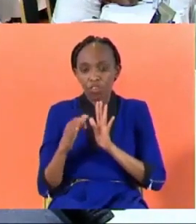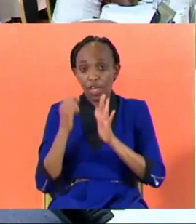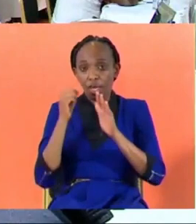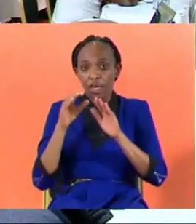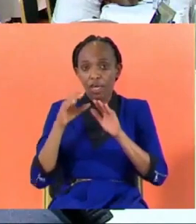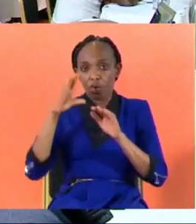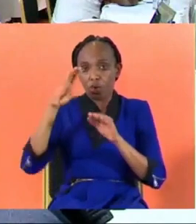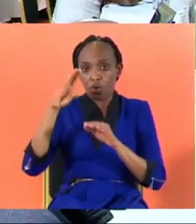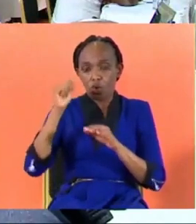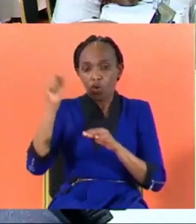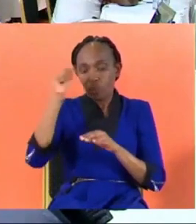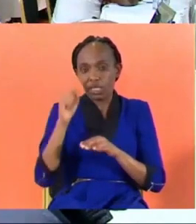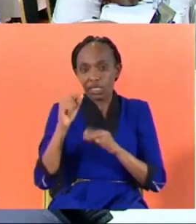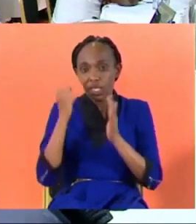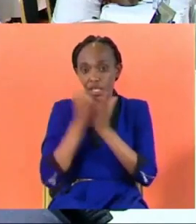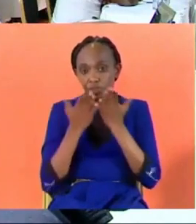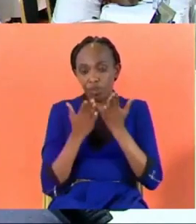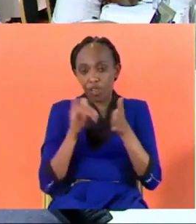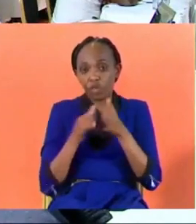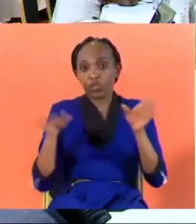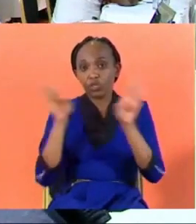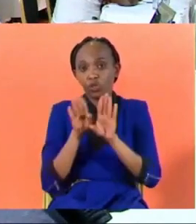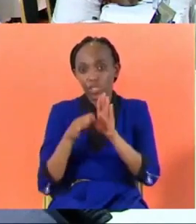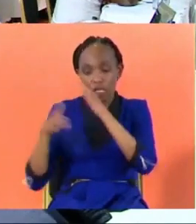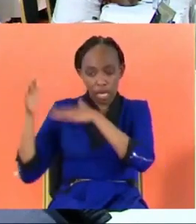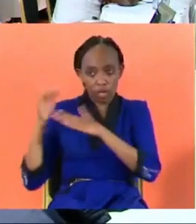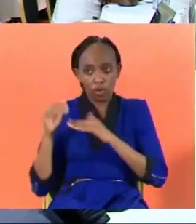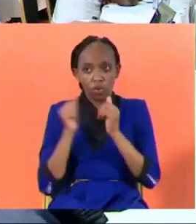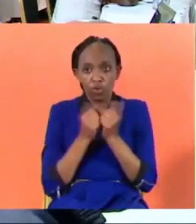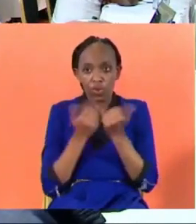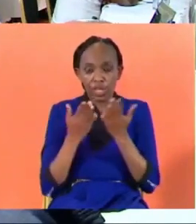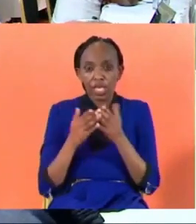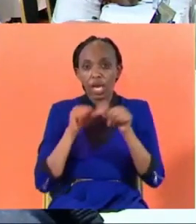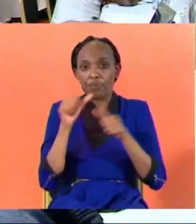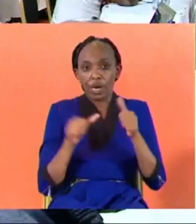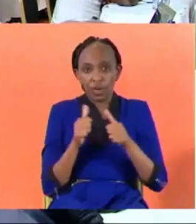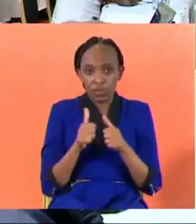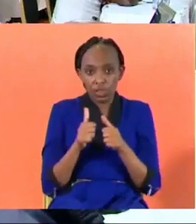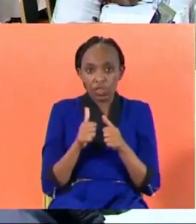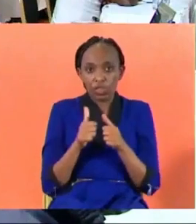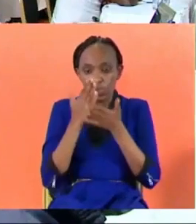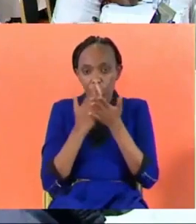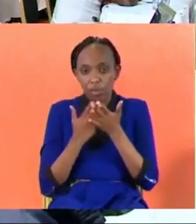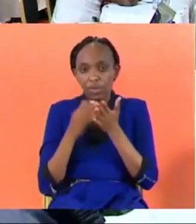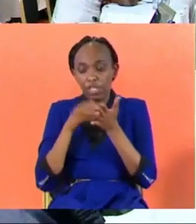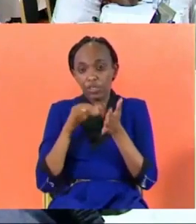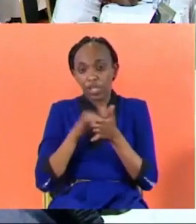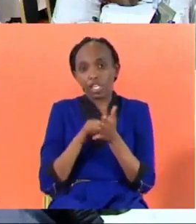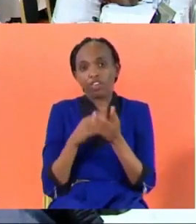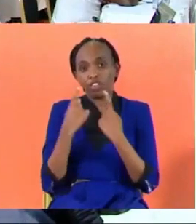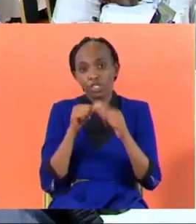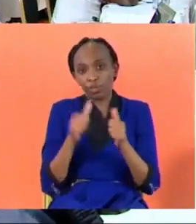Zambia that was shut down a few years ago with regard to certain issues that I've mentioned